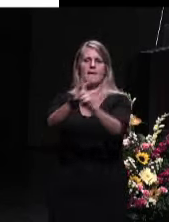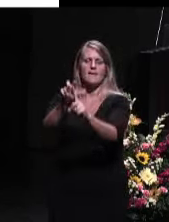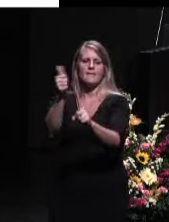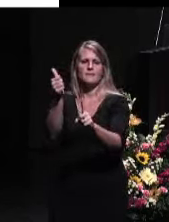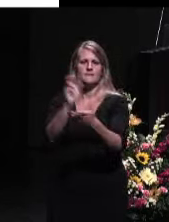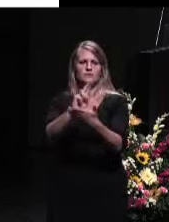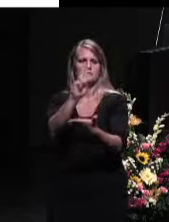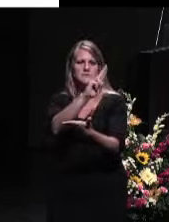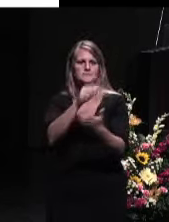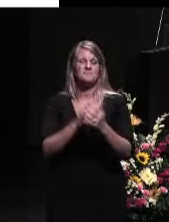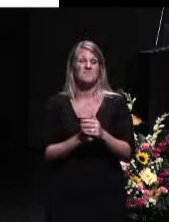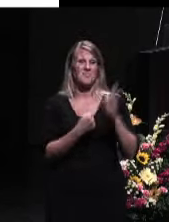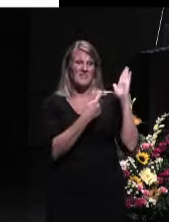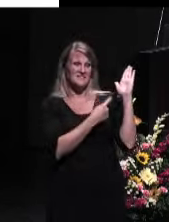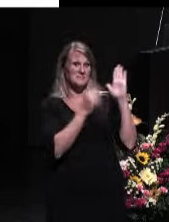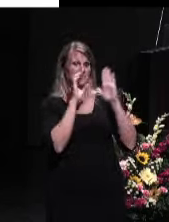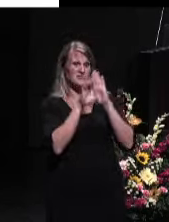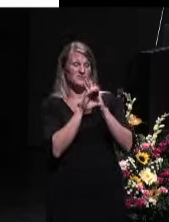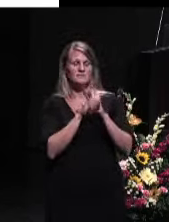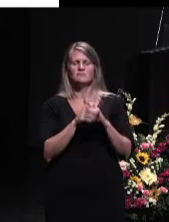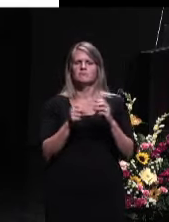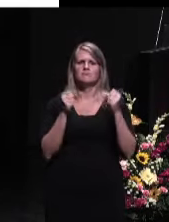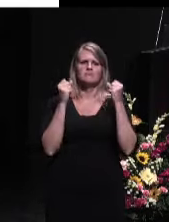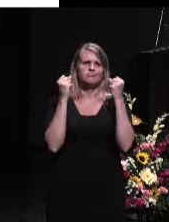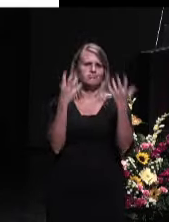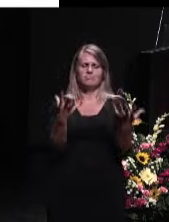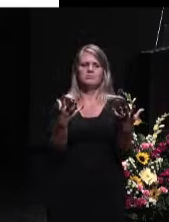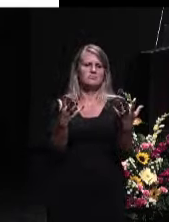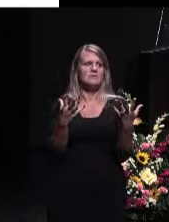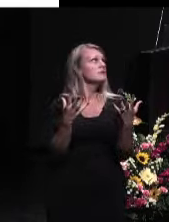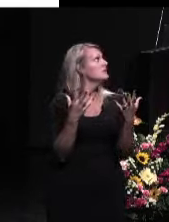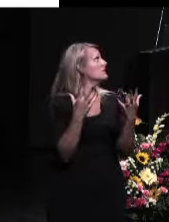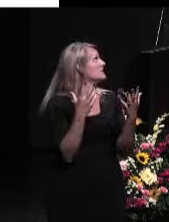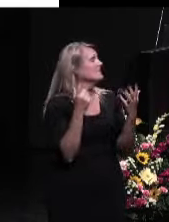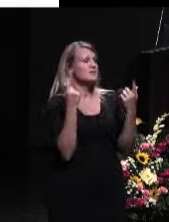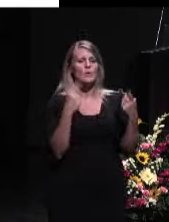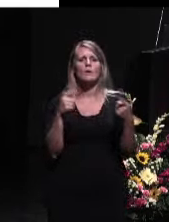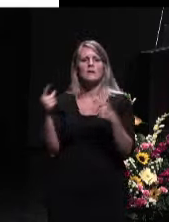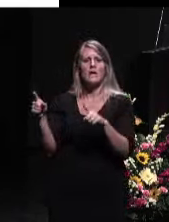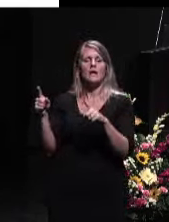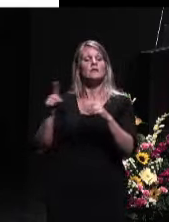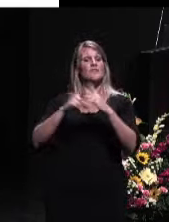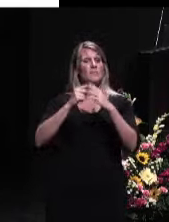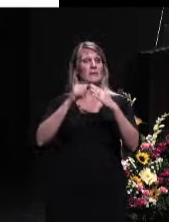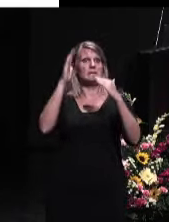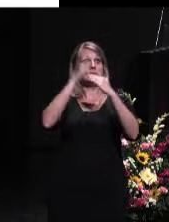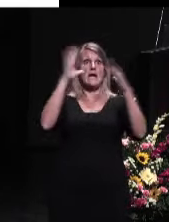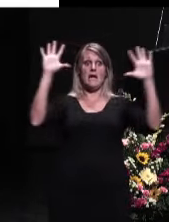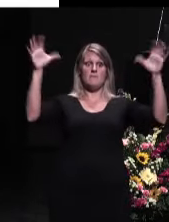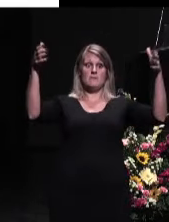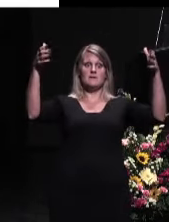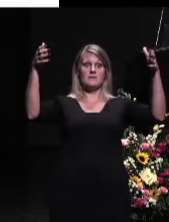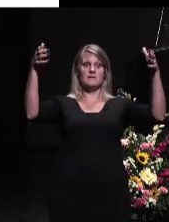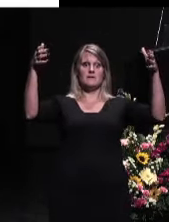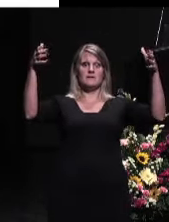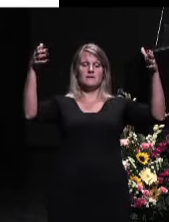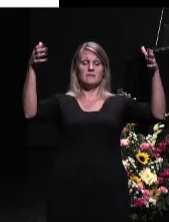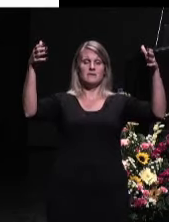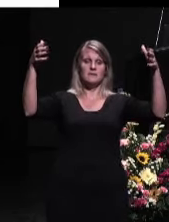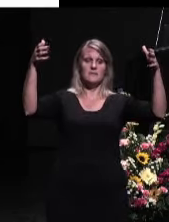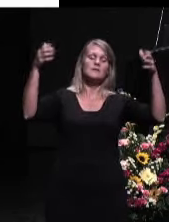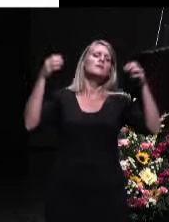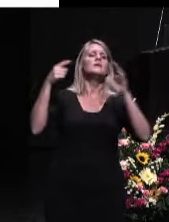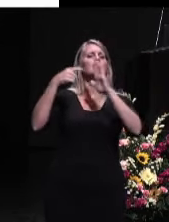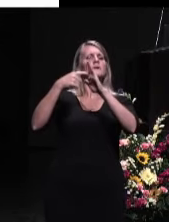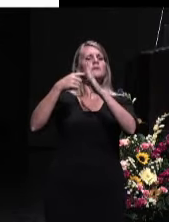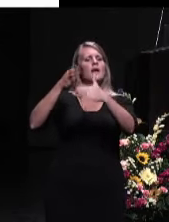picture has a lot going on, and it's somewhat simple if I start from the top. These numbers, starting from the top, represent